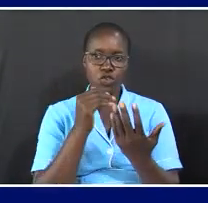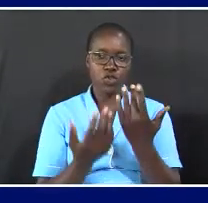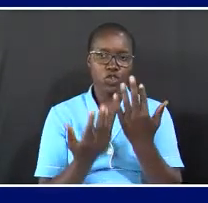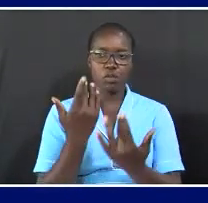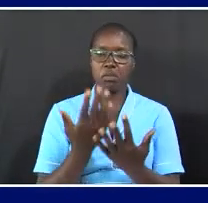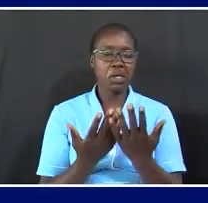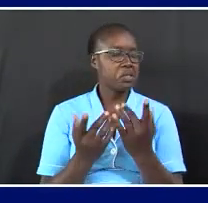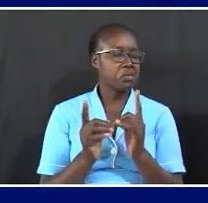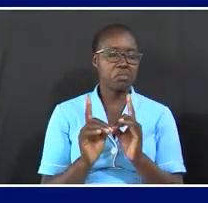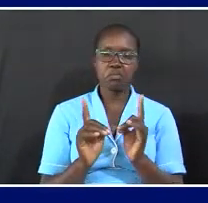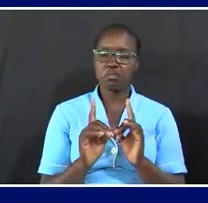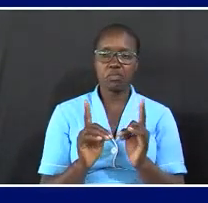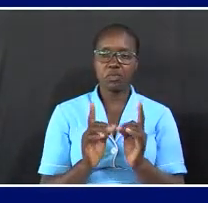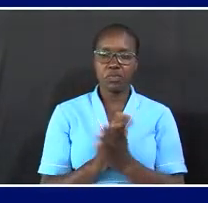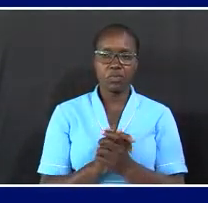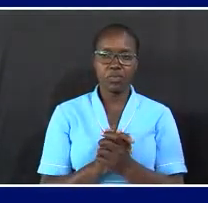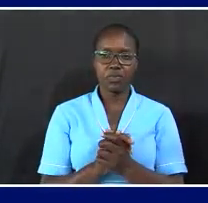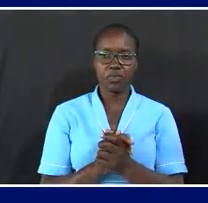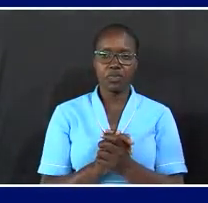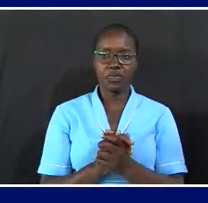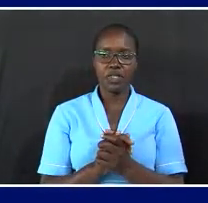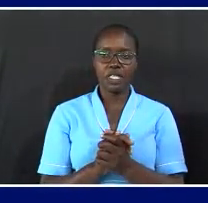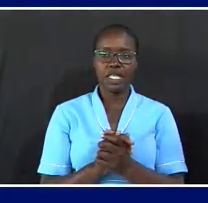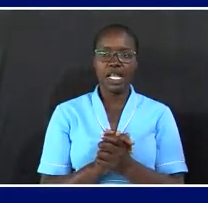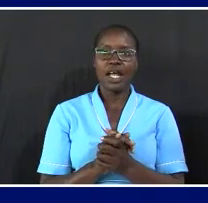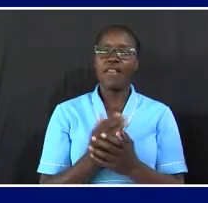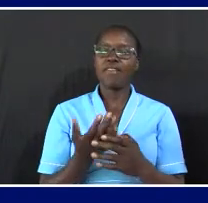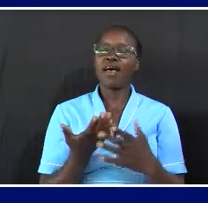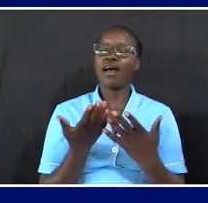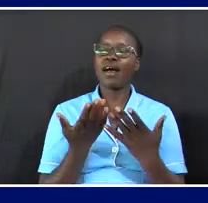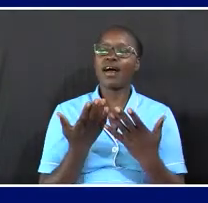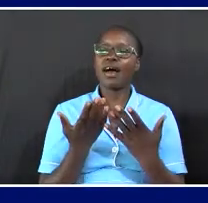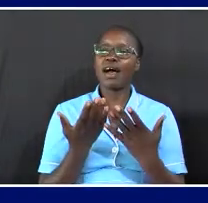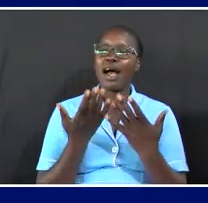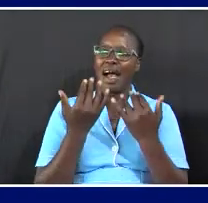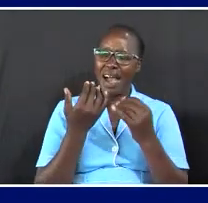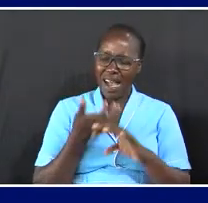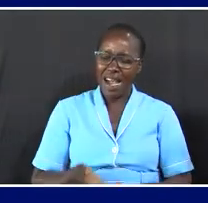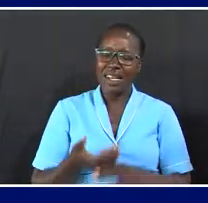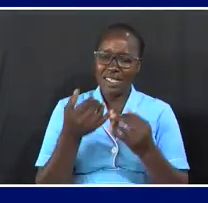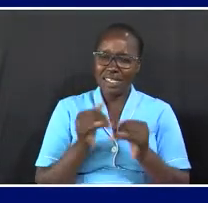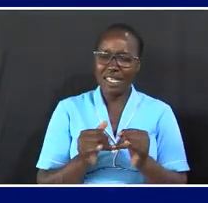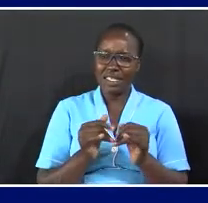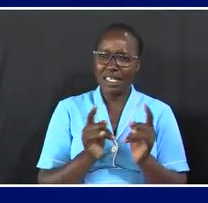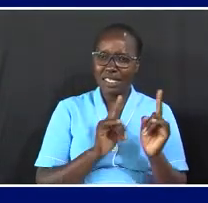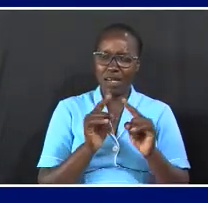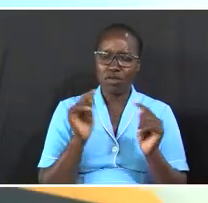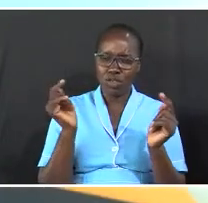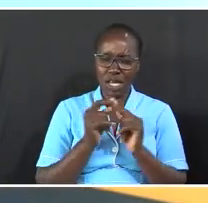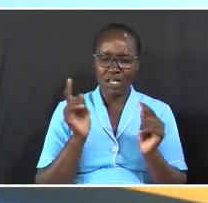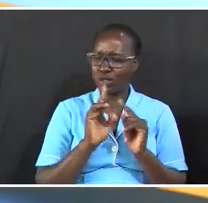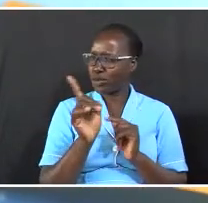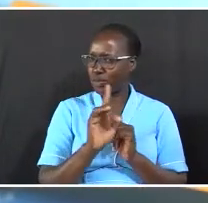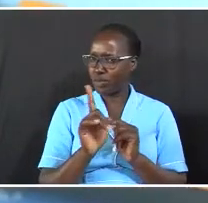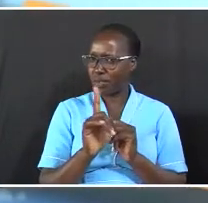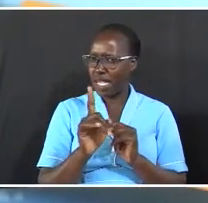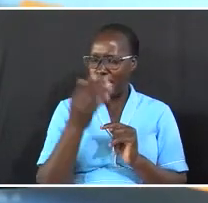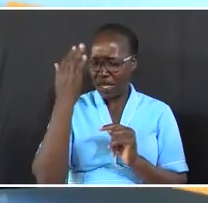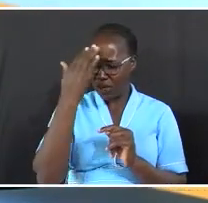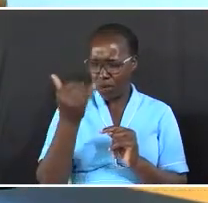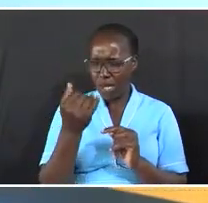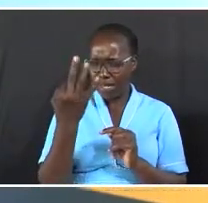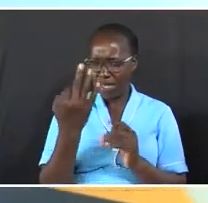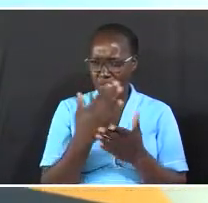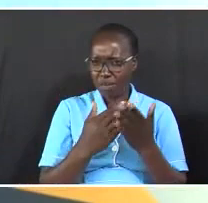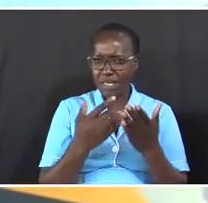burnt. The hard trials that come will not hurt you. I don't know why that part,